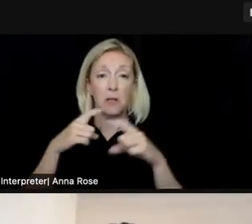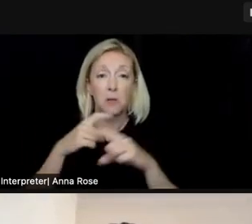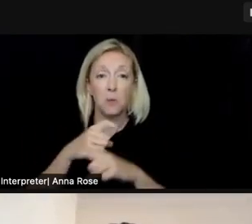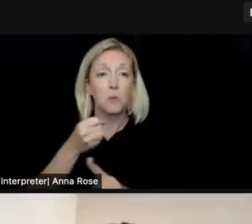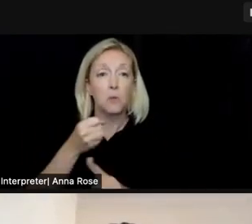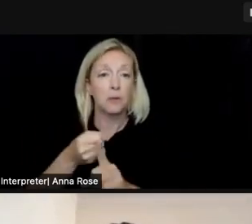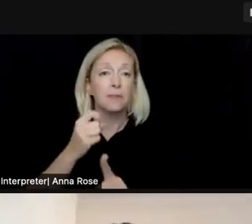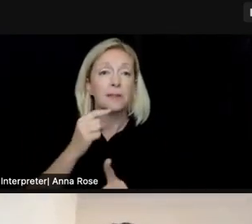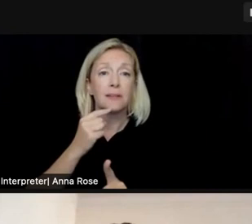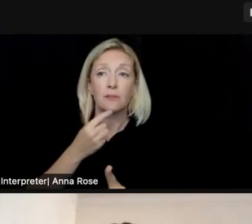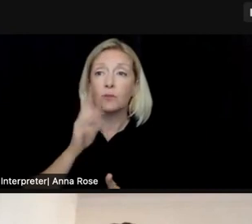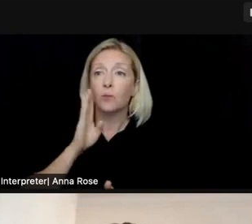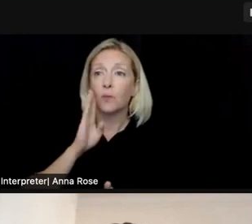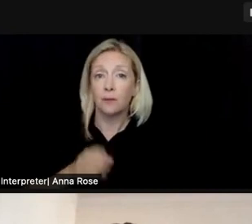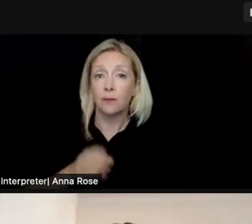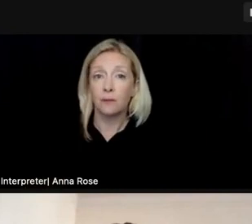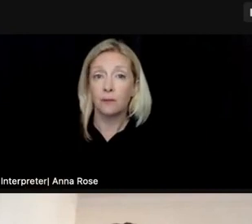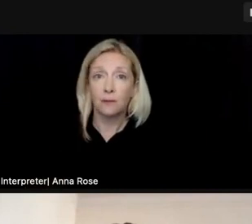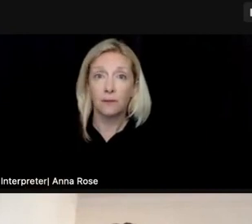significant.